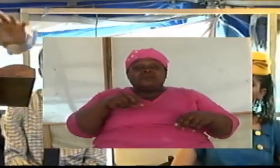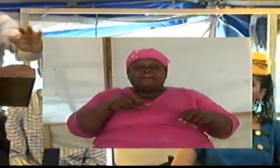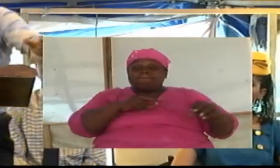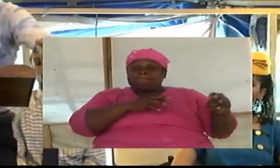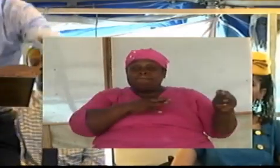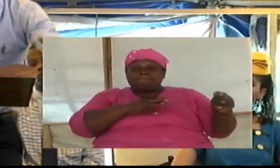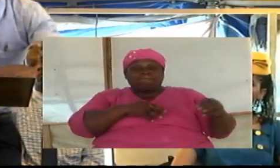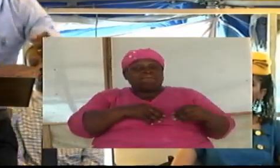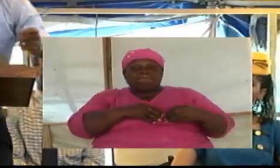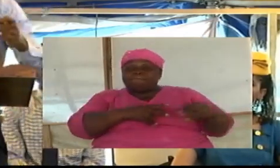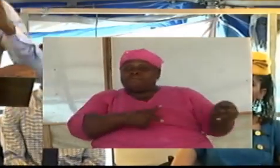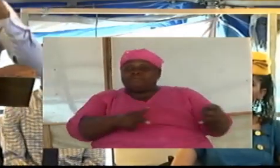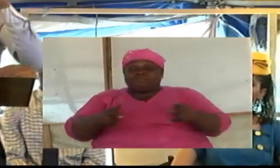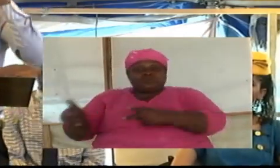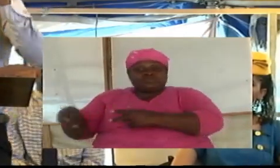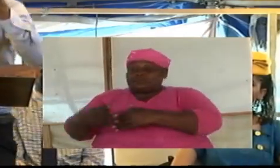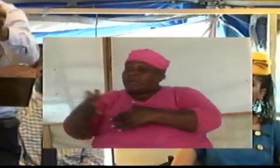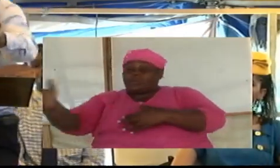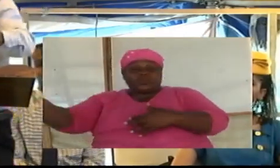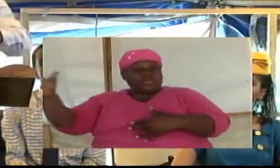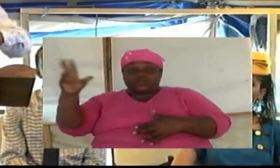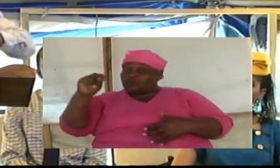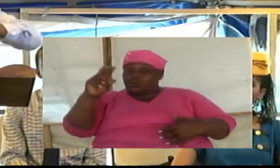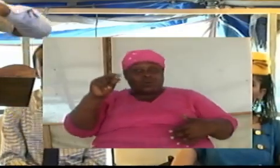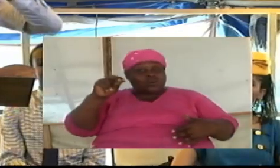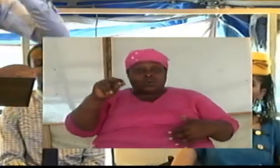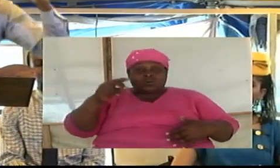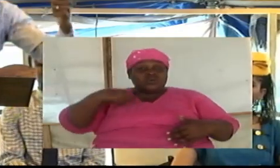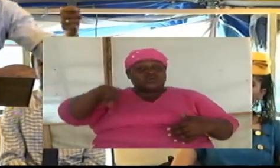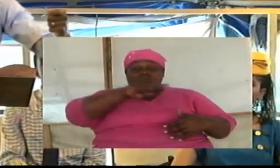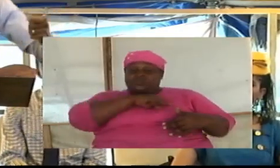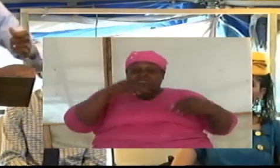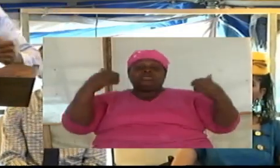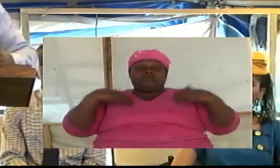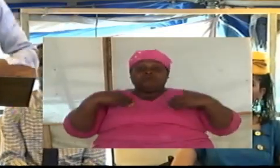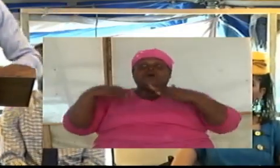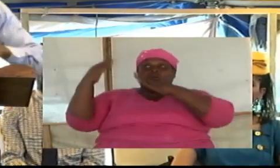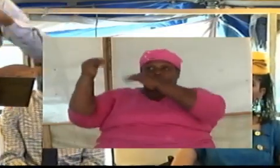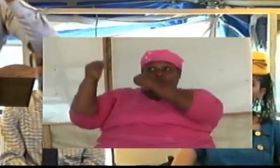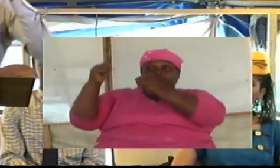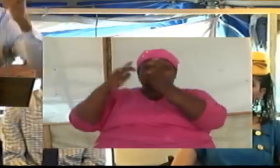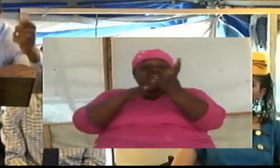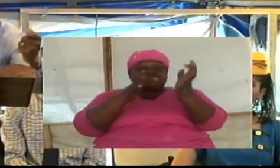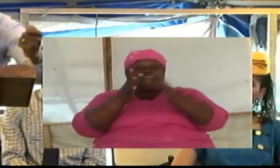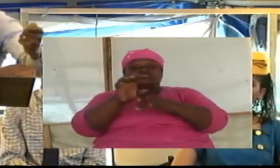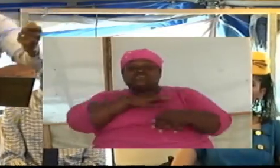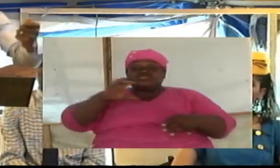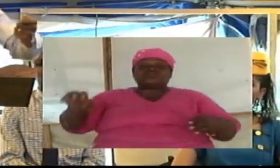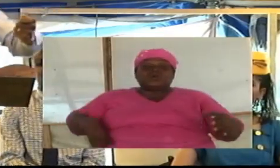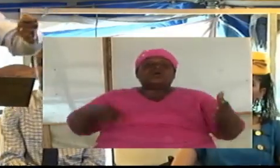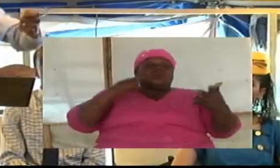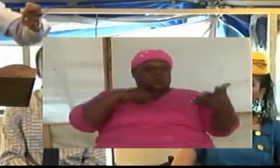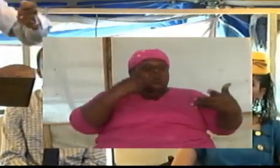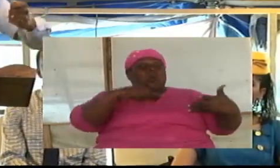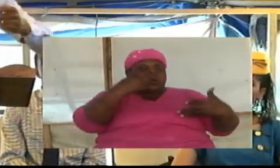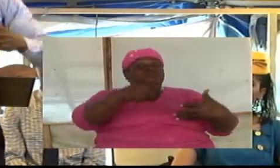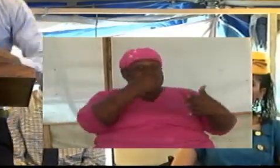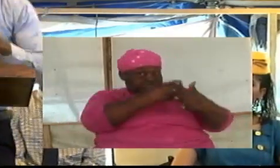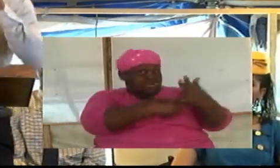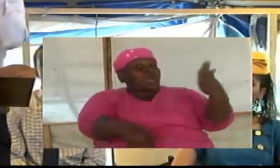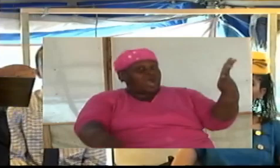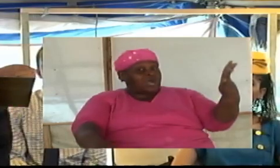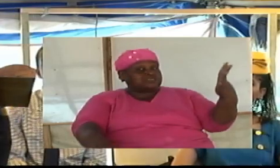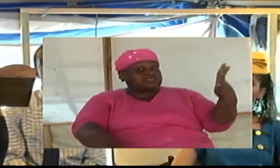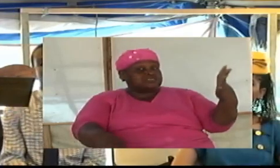Cast him away. And so we have a hope because Jesus Christ, he counted the cost. Praise the Lord.